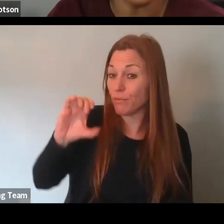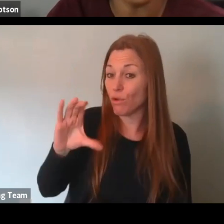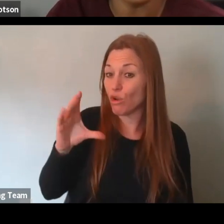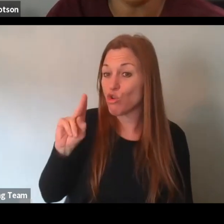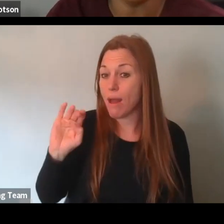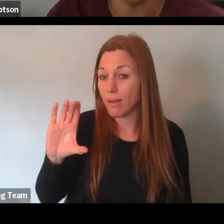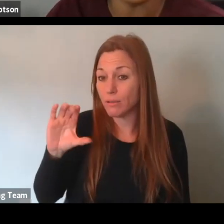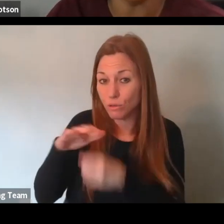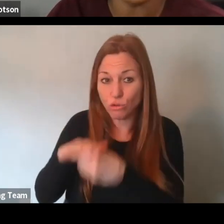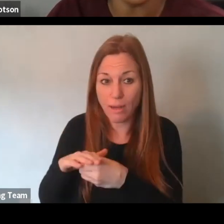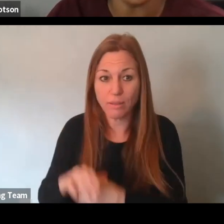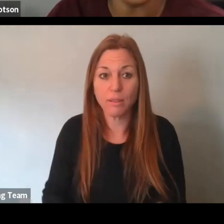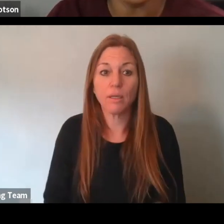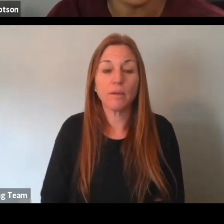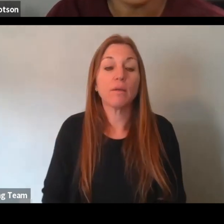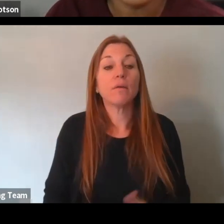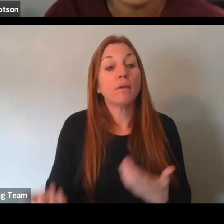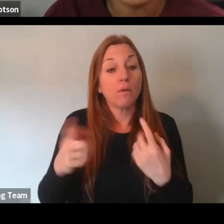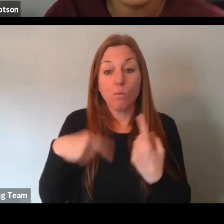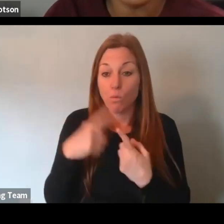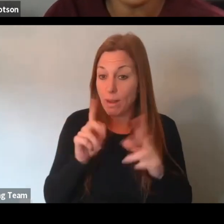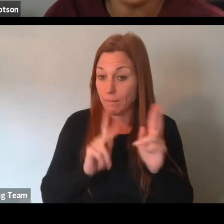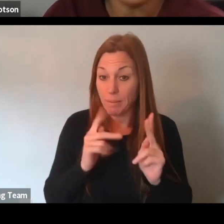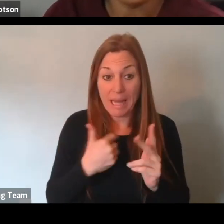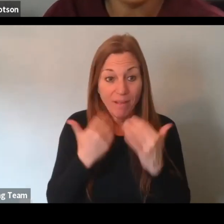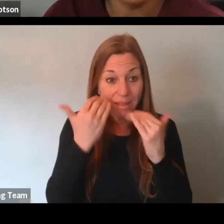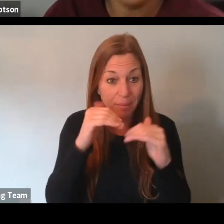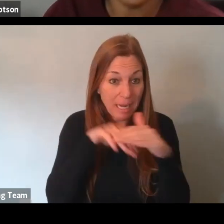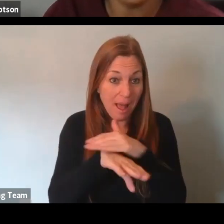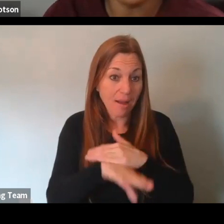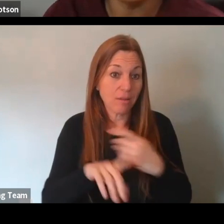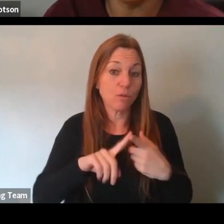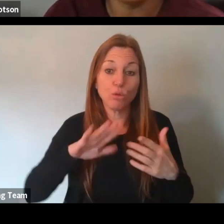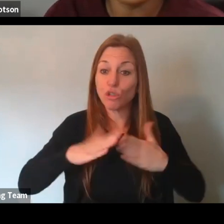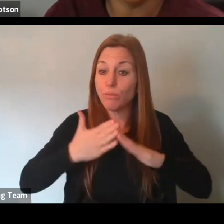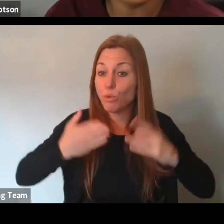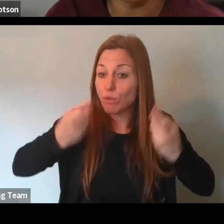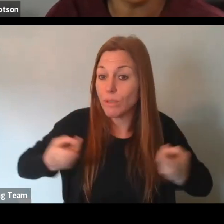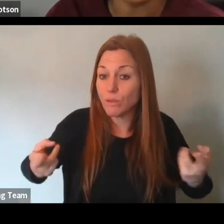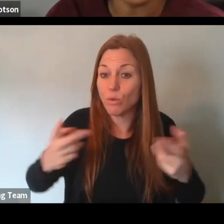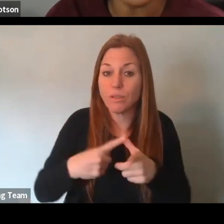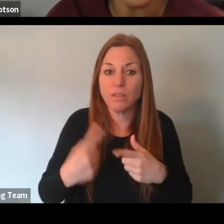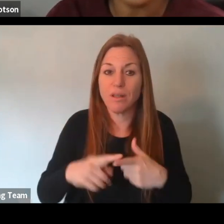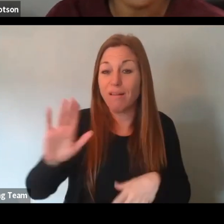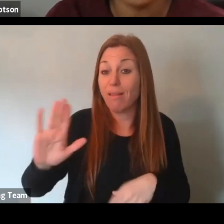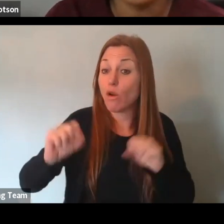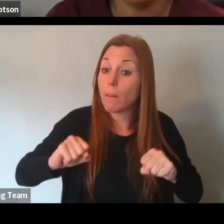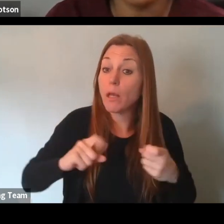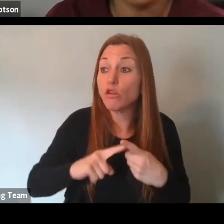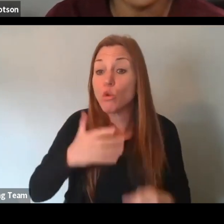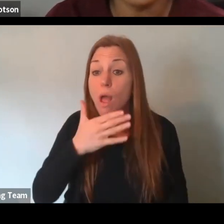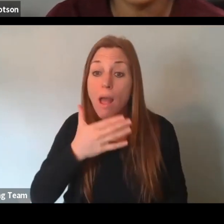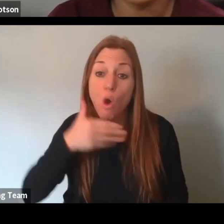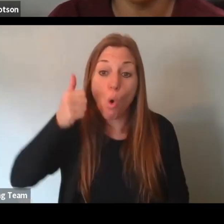barriers to having healthy aging and having more productive aging. And we know that this can contribute to